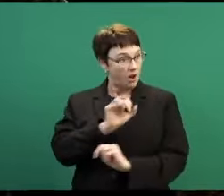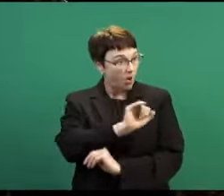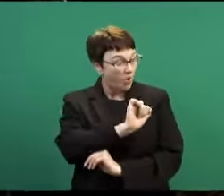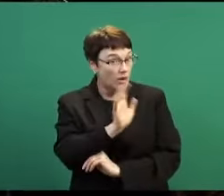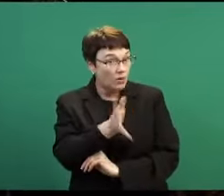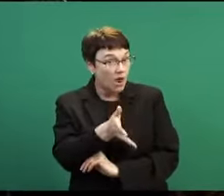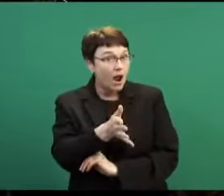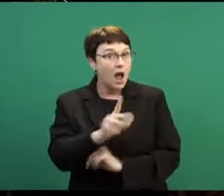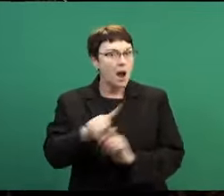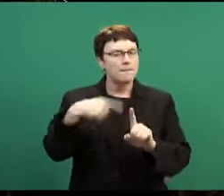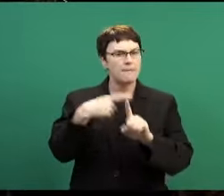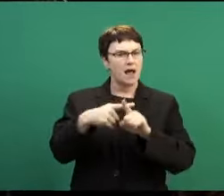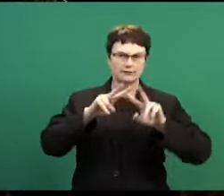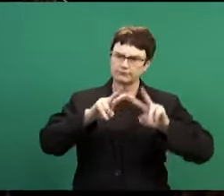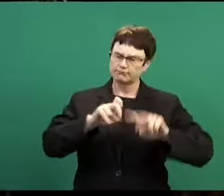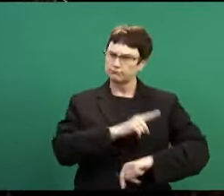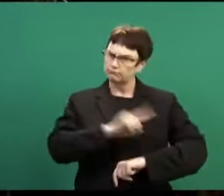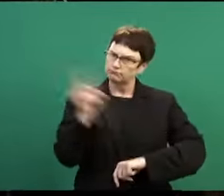One more.